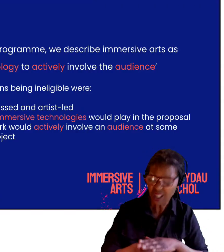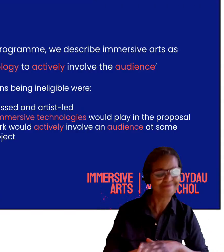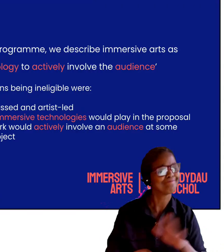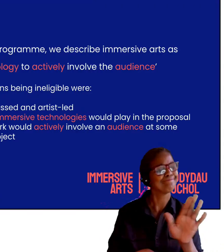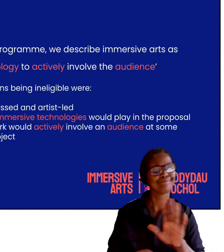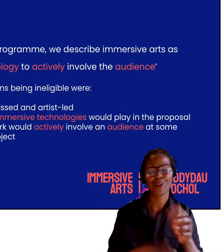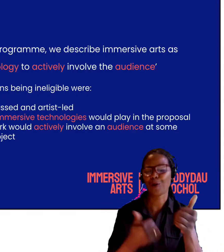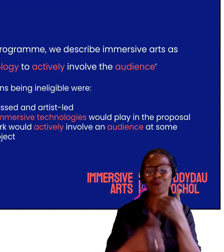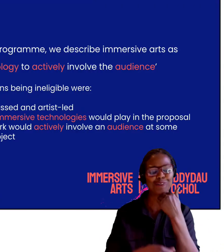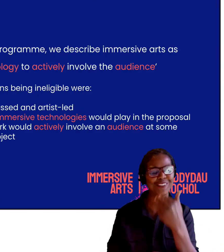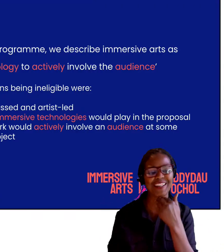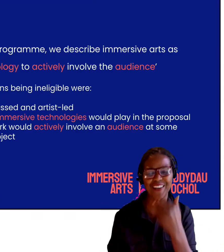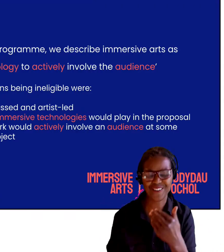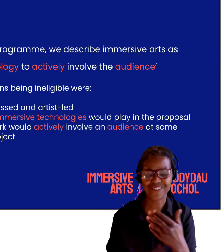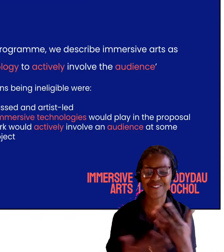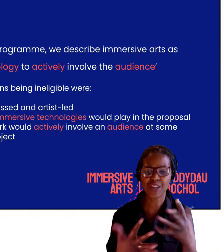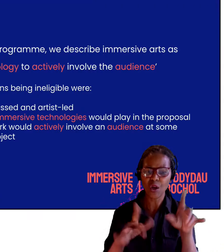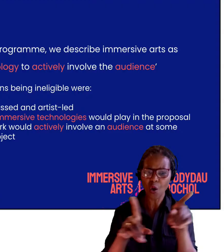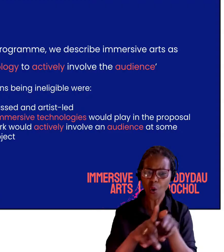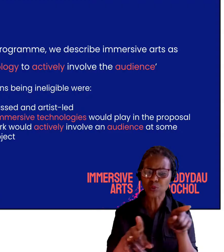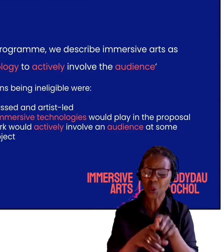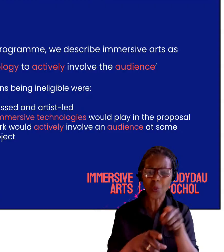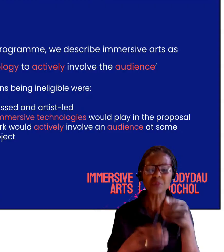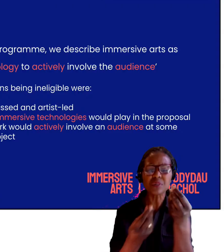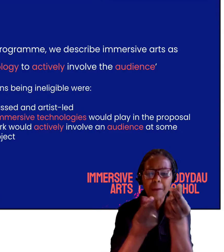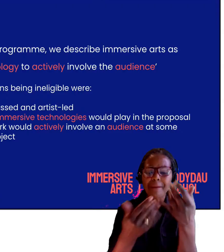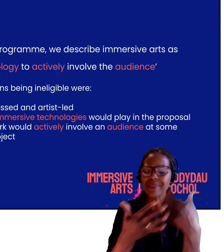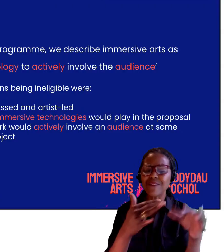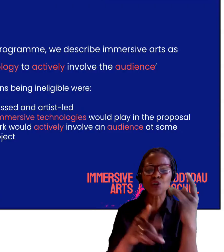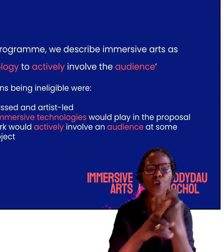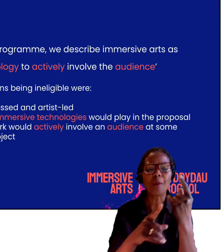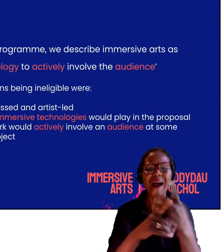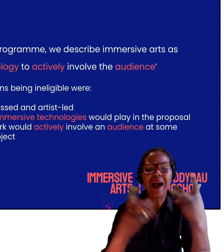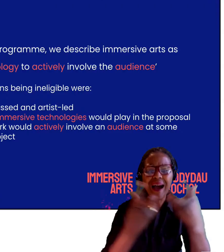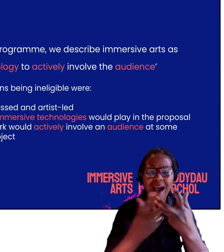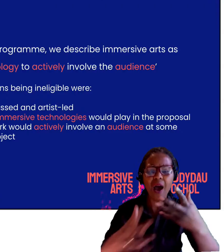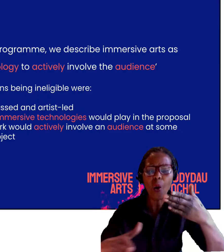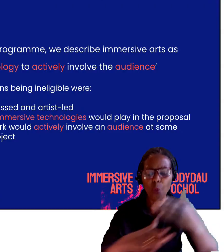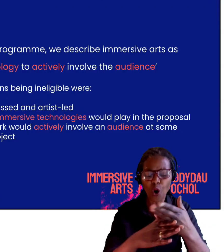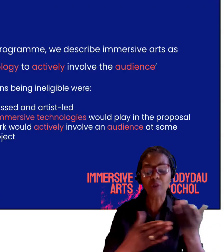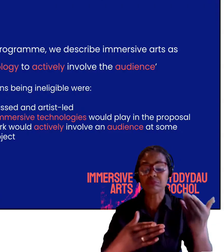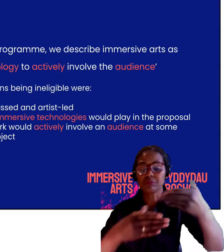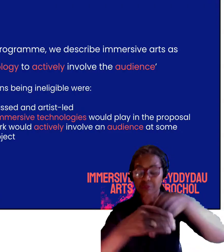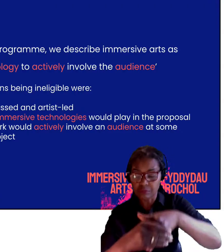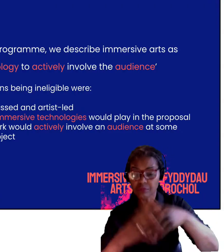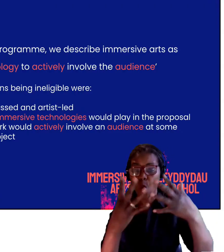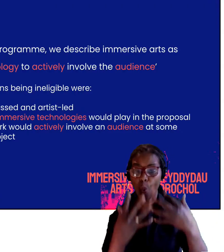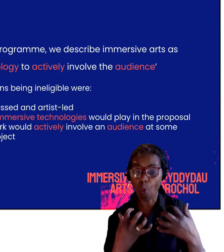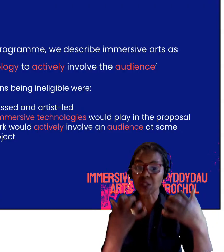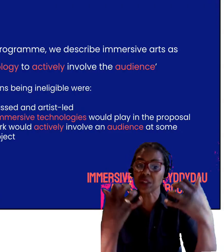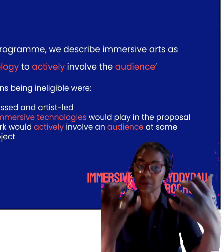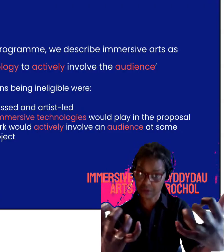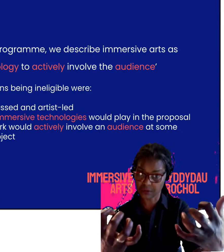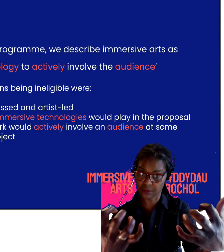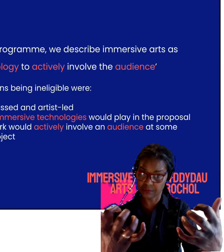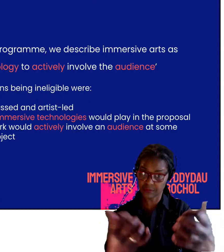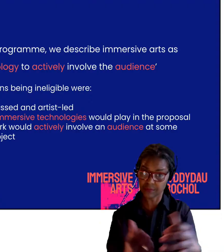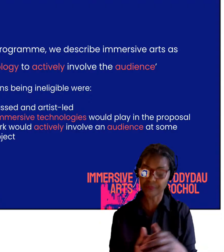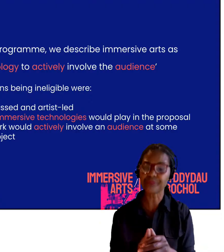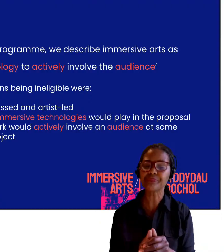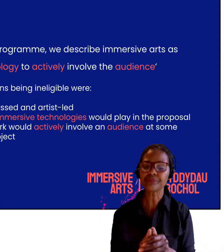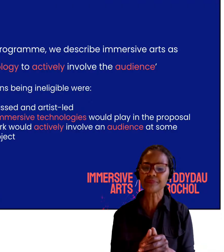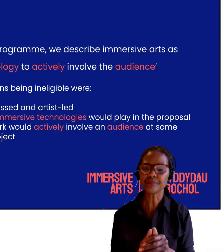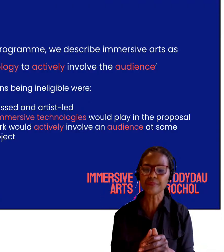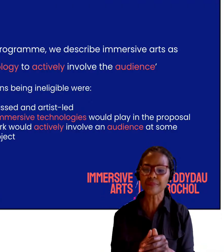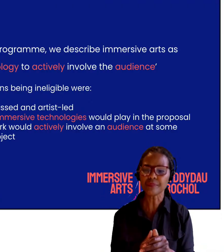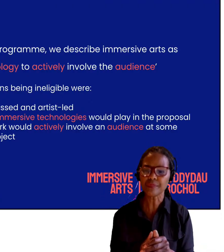work would actively involve an audience at some point in the lifespan of the project. So for the Explore Fund, this could